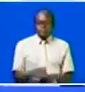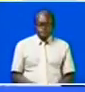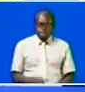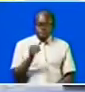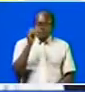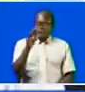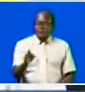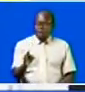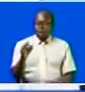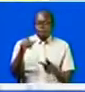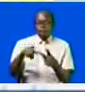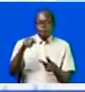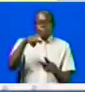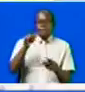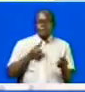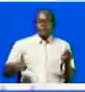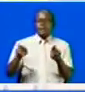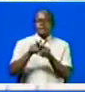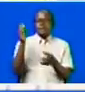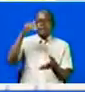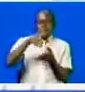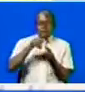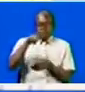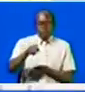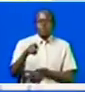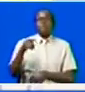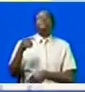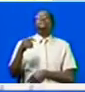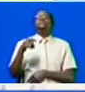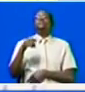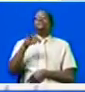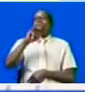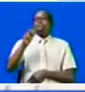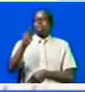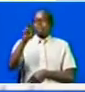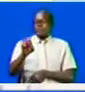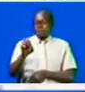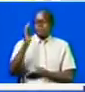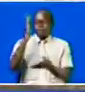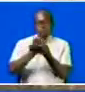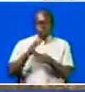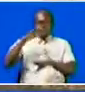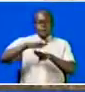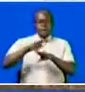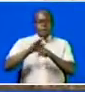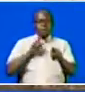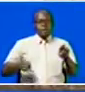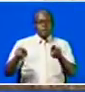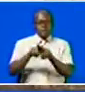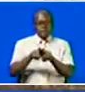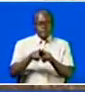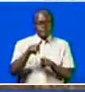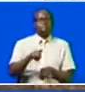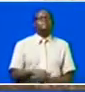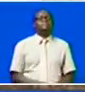If I ever could choose a sister again, Jean Mudhoni Mureithi, it would be you. The late Jean